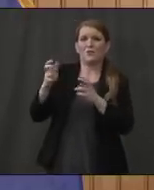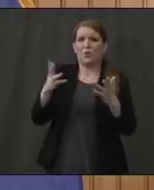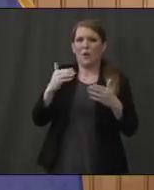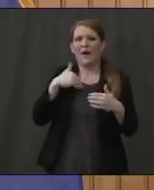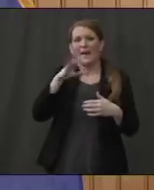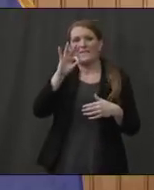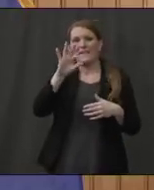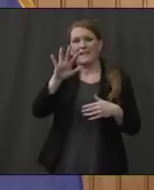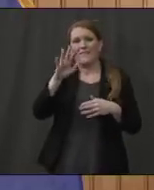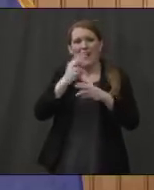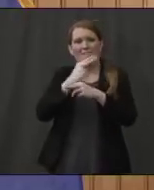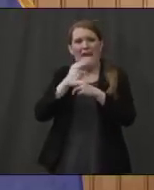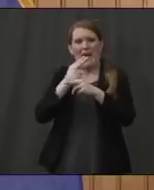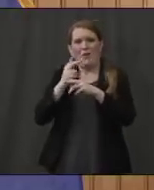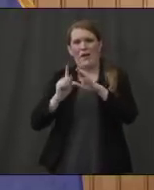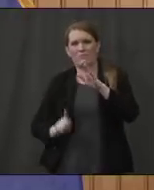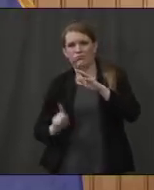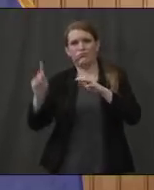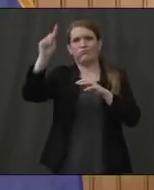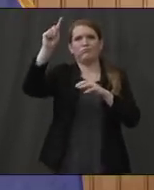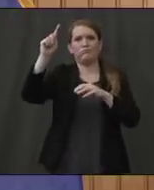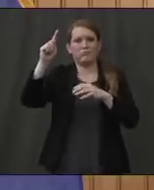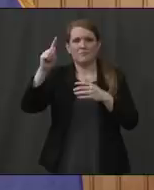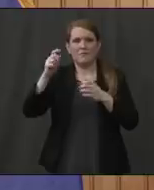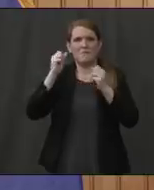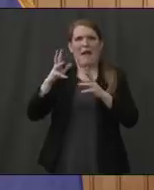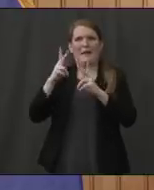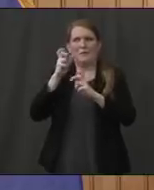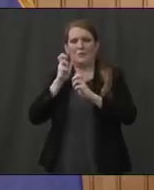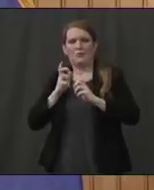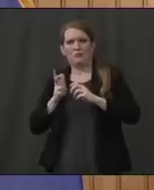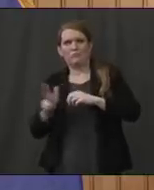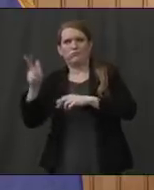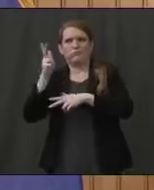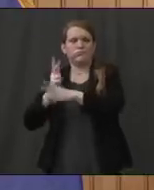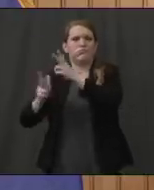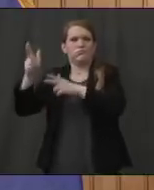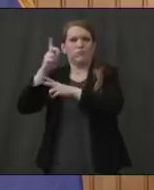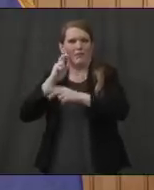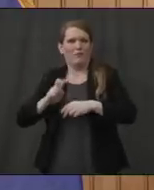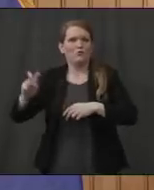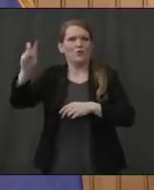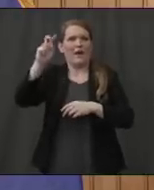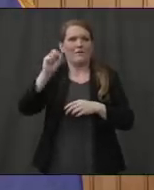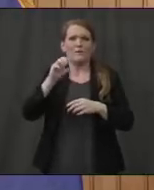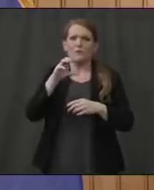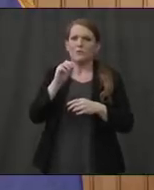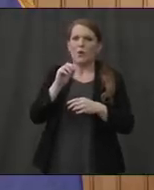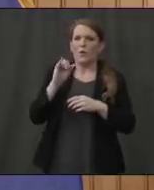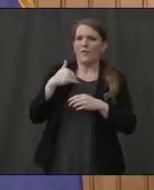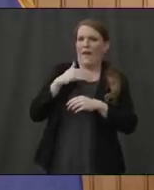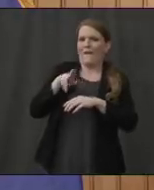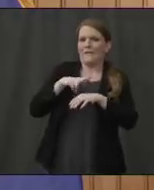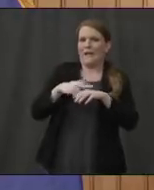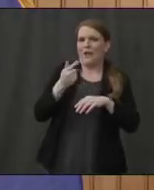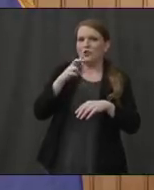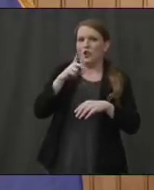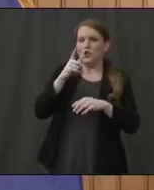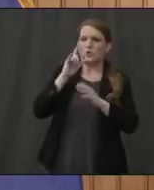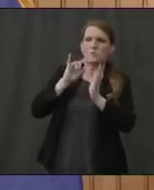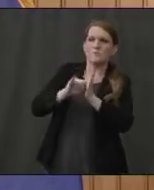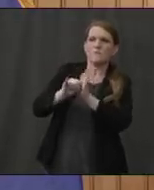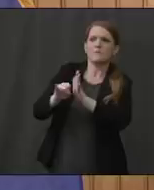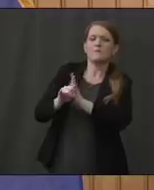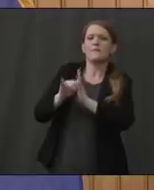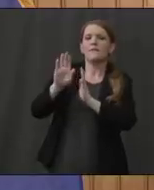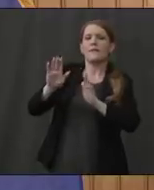or guardsmen, looking for folks with out-of-state plates. We can't do that. I've got hundreds of roads and such coming in and out of Connecticut and the